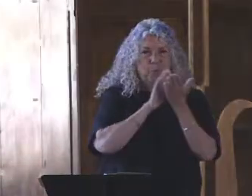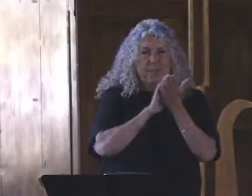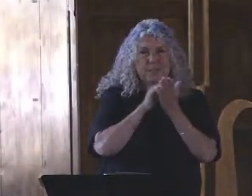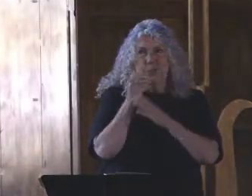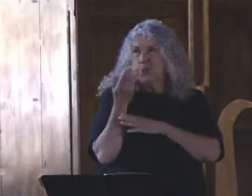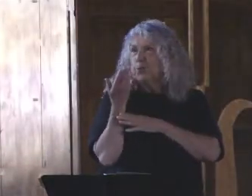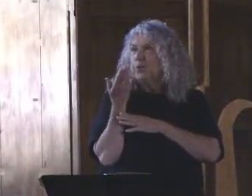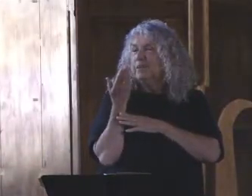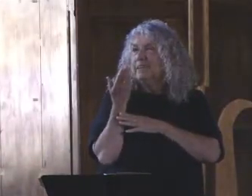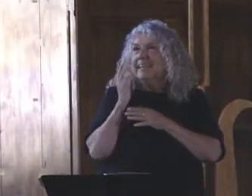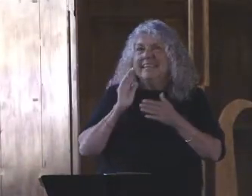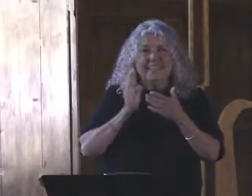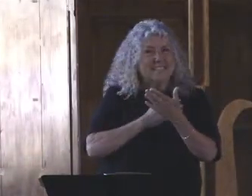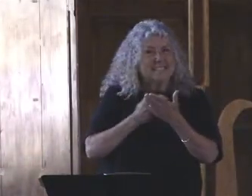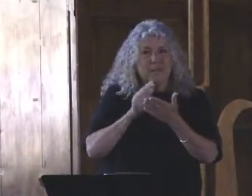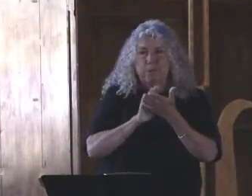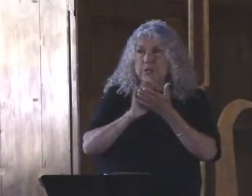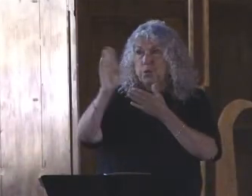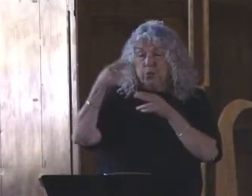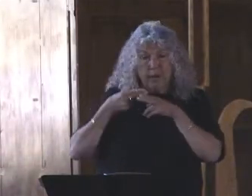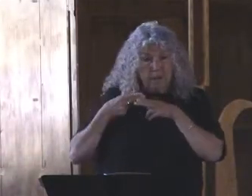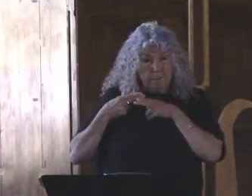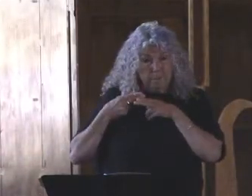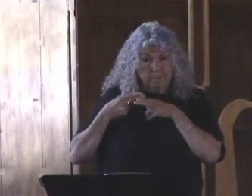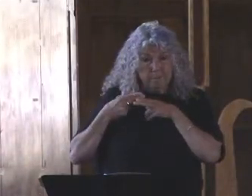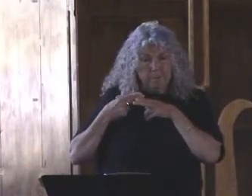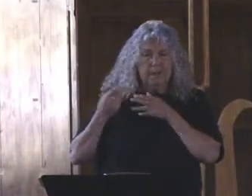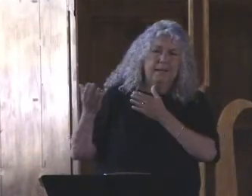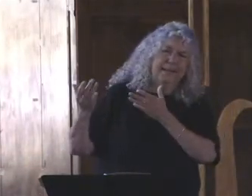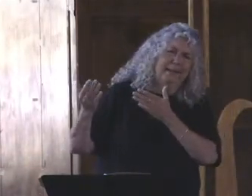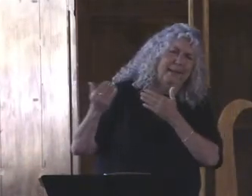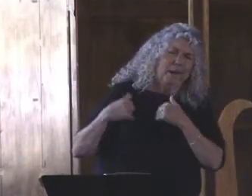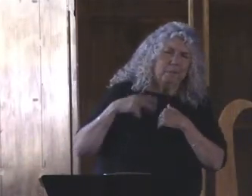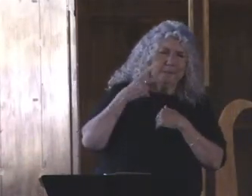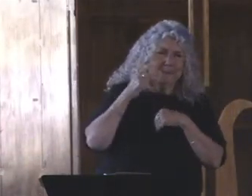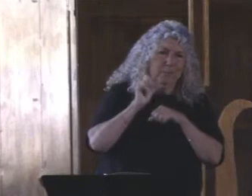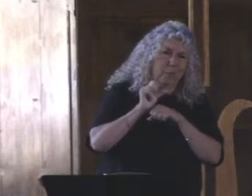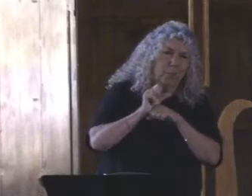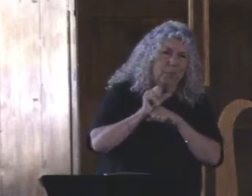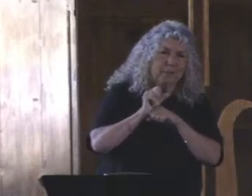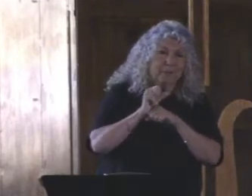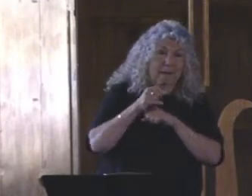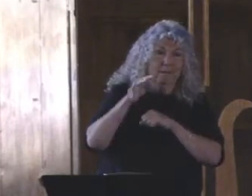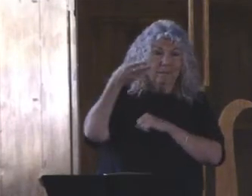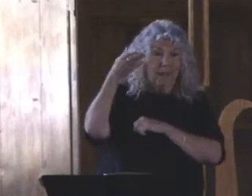you. Sing praise to your name. Come and see the works of God.